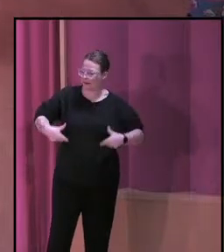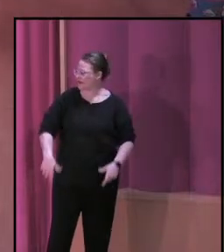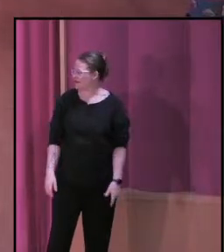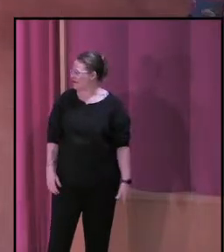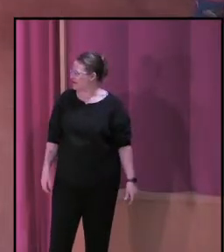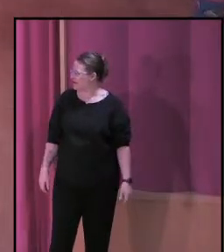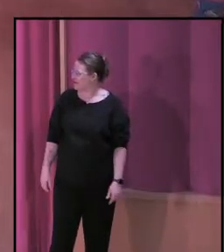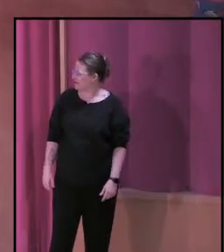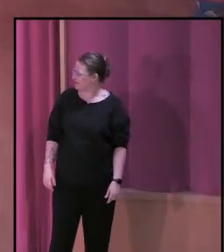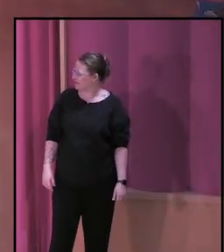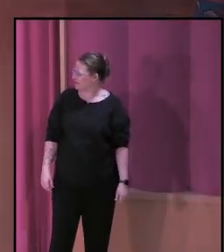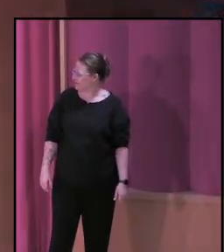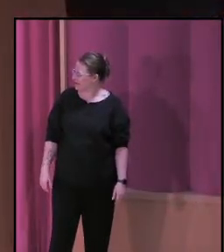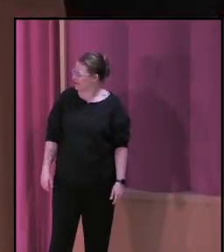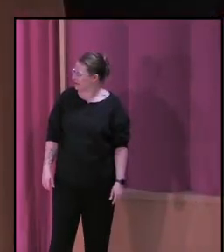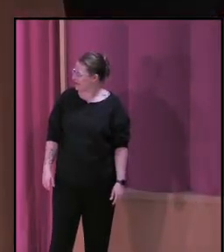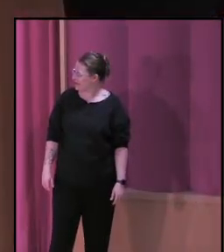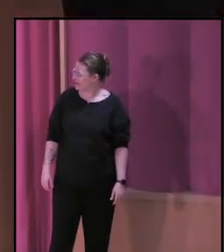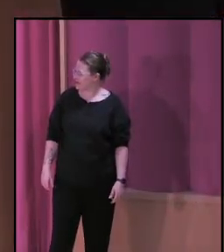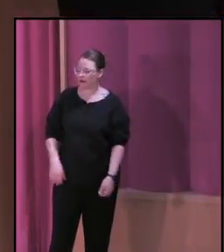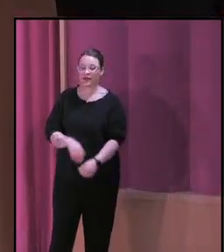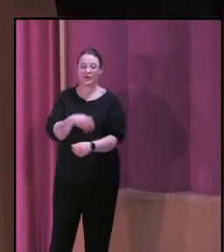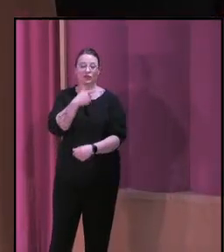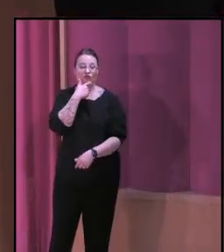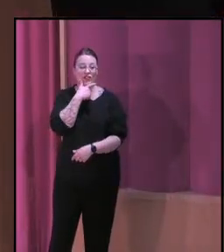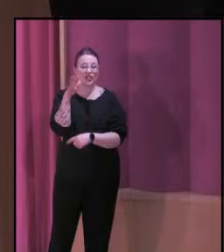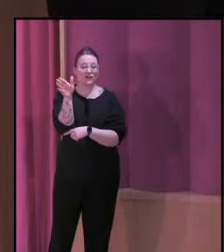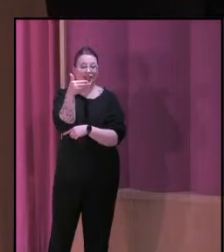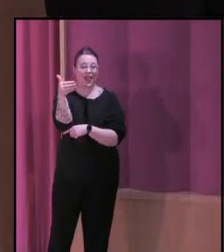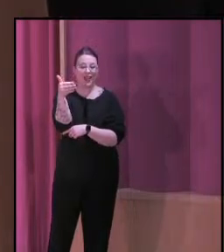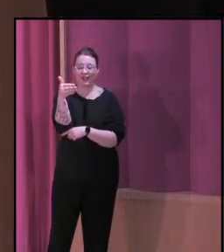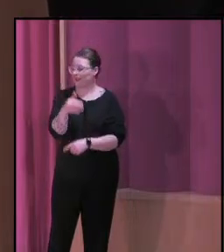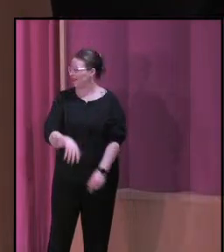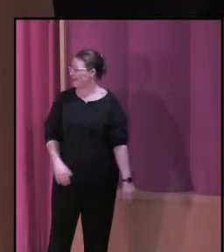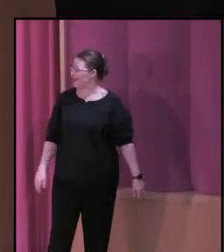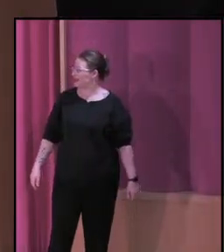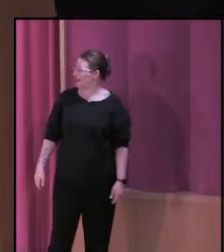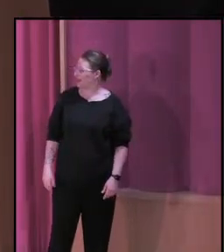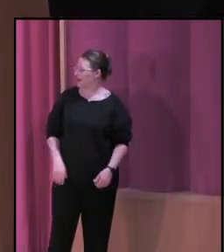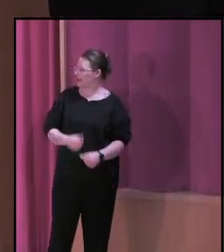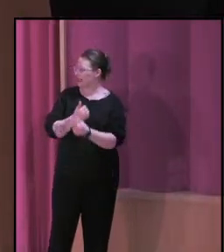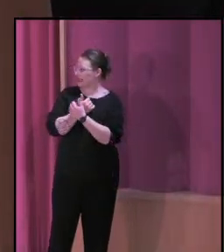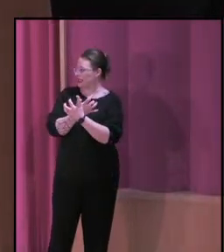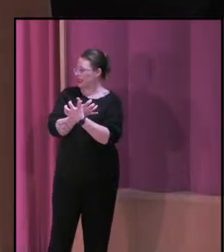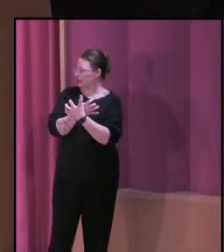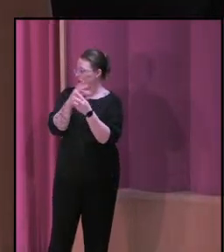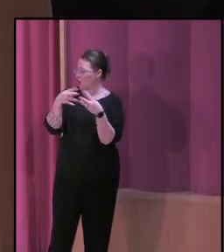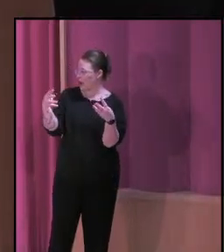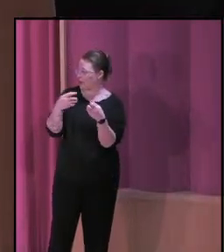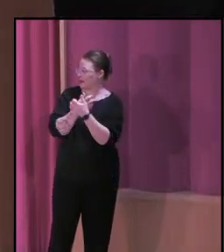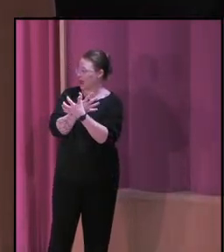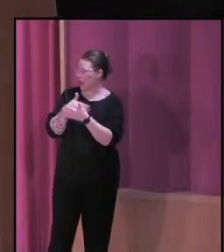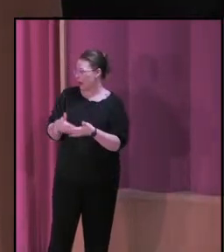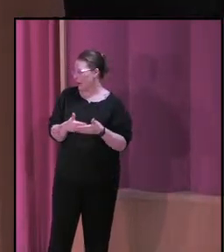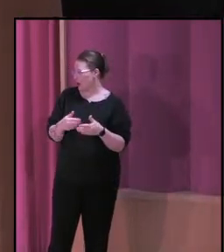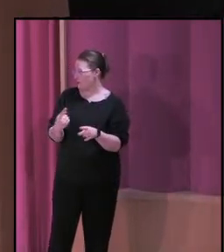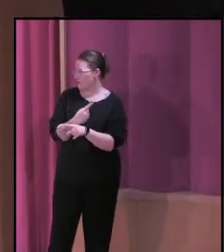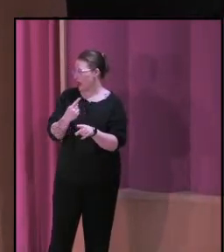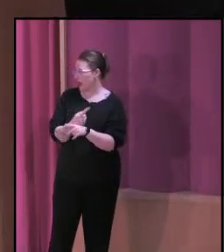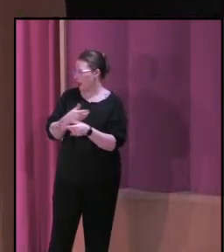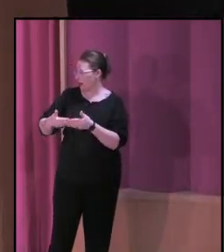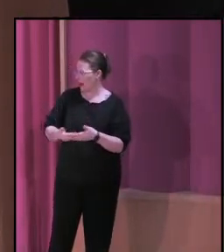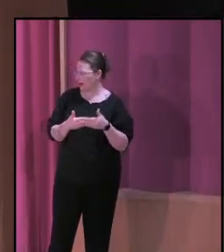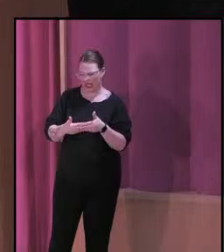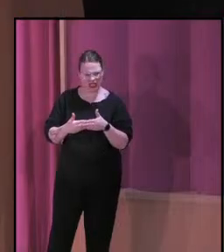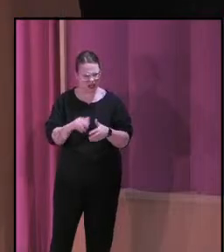scissors, British flag, spiderweb, spider baby, regular baby, a piece of